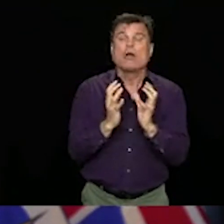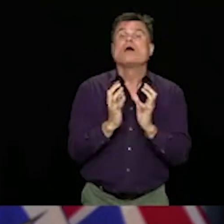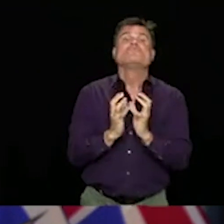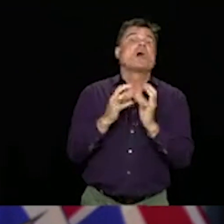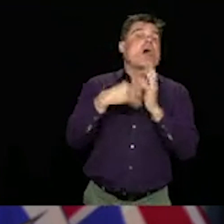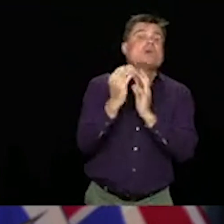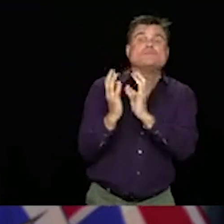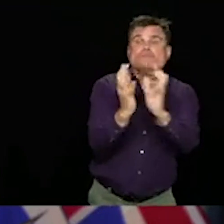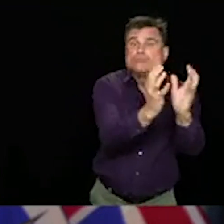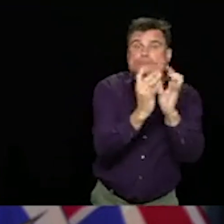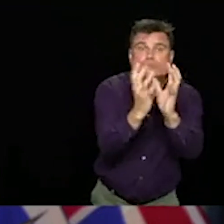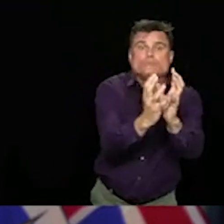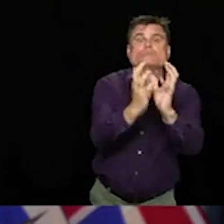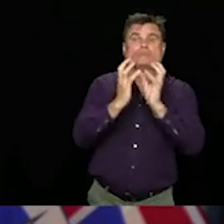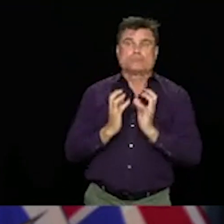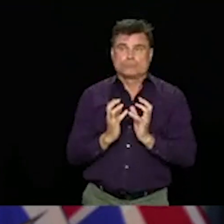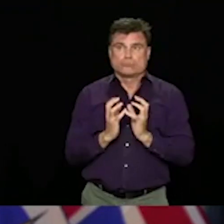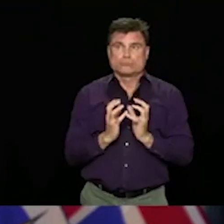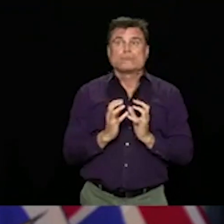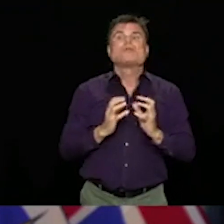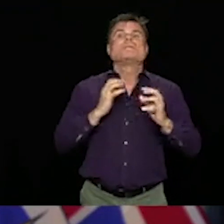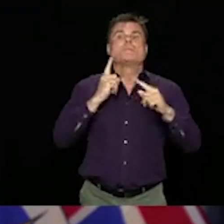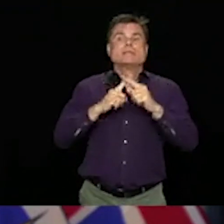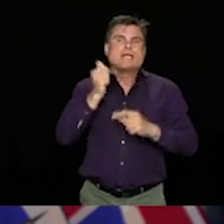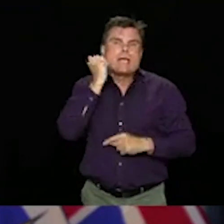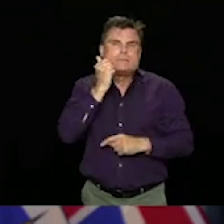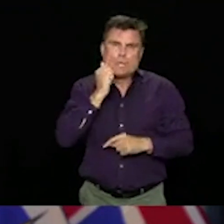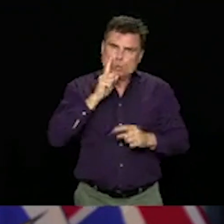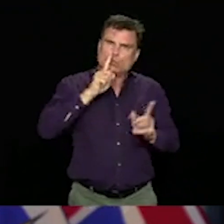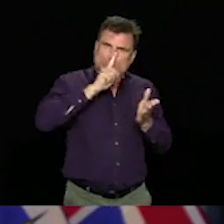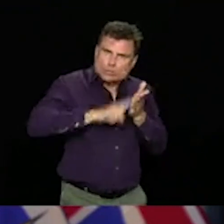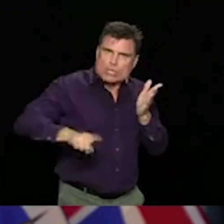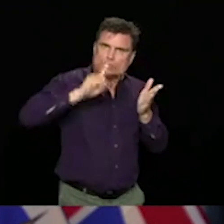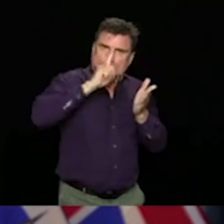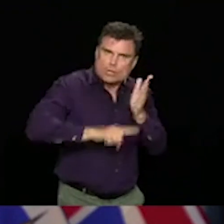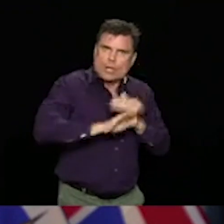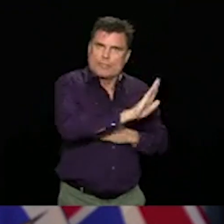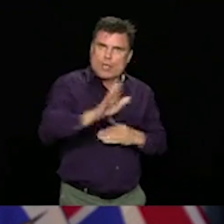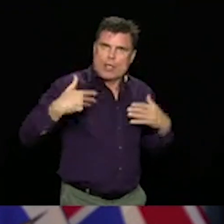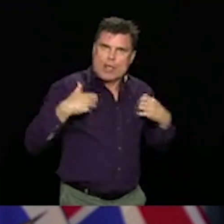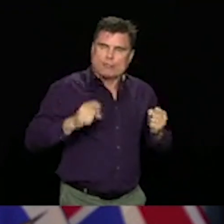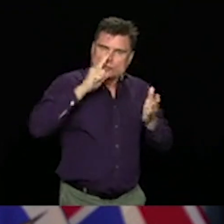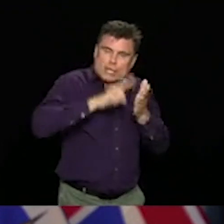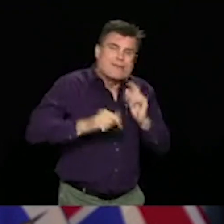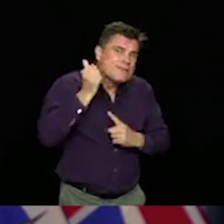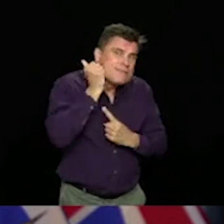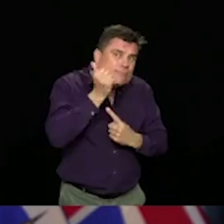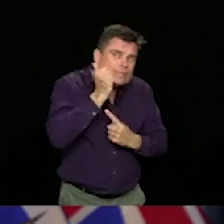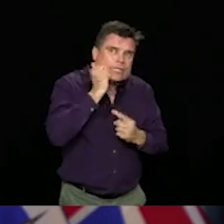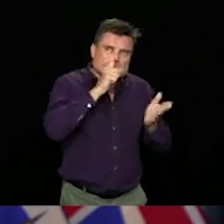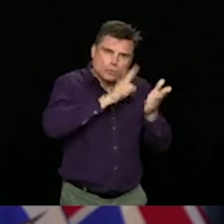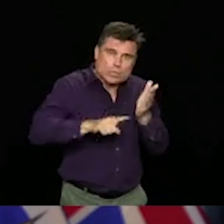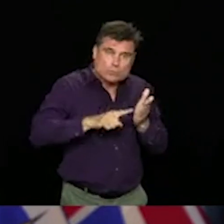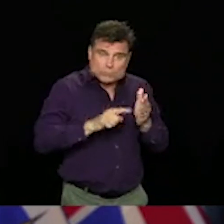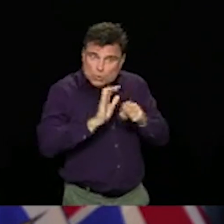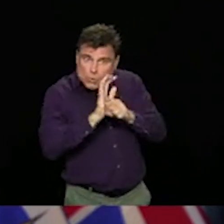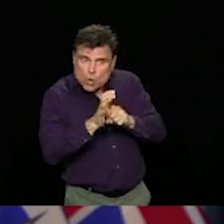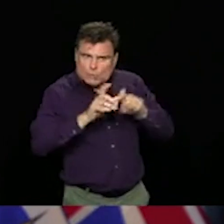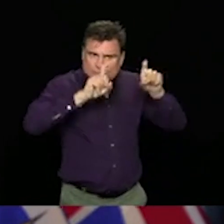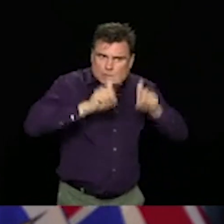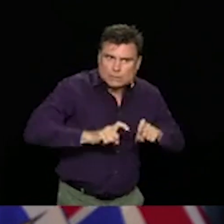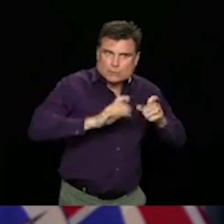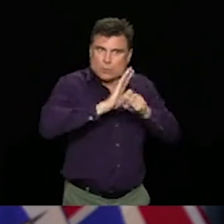several weeks, and they would be in this team bubbles for that entire period of time. So I would